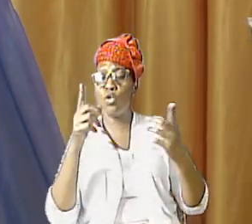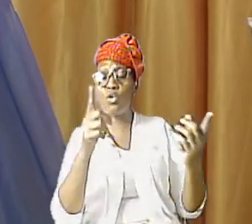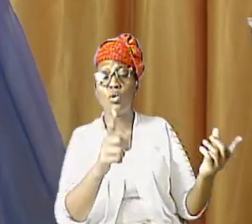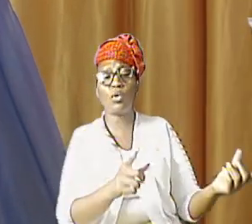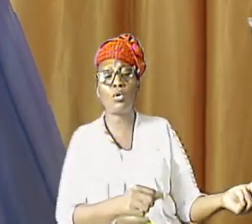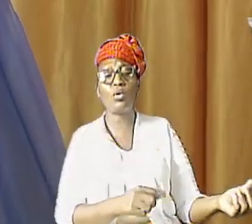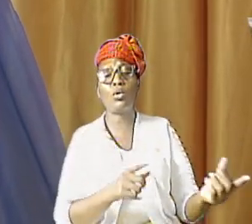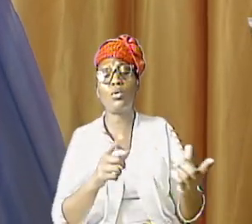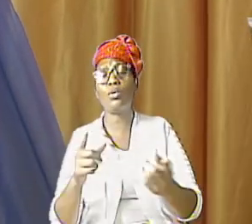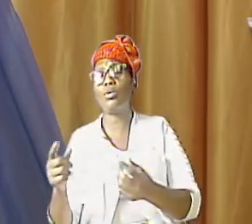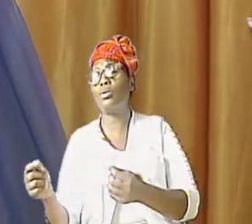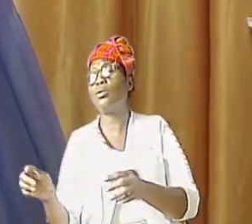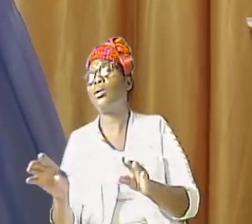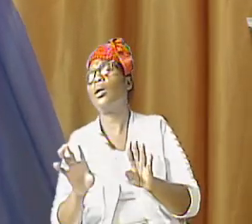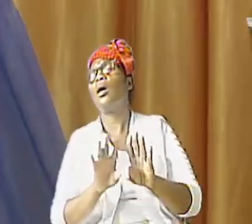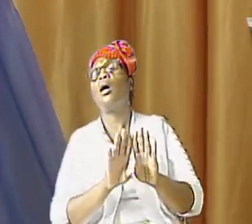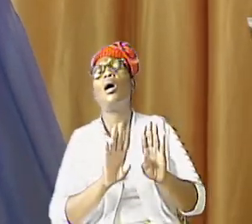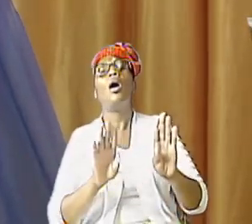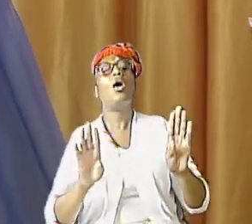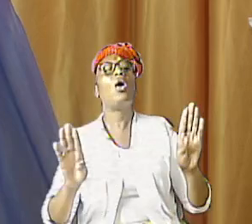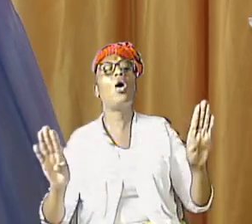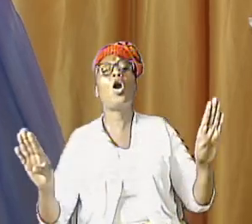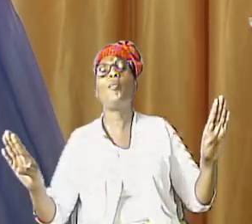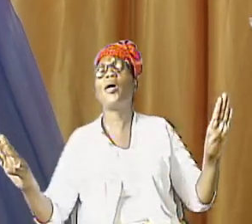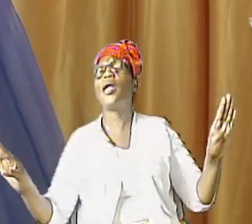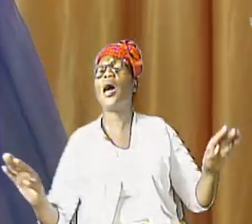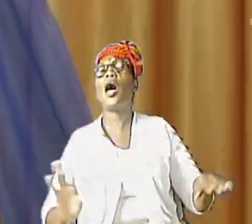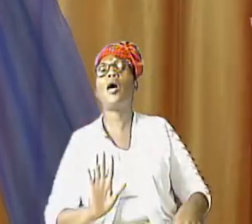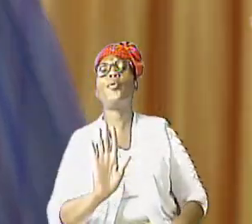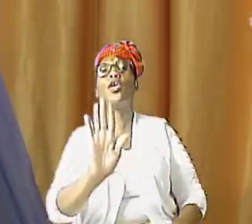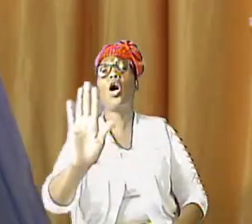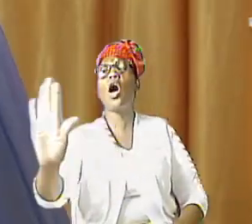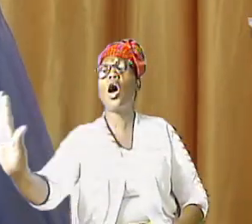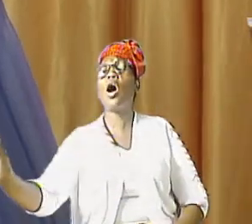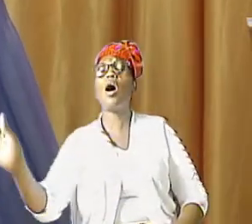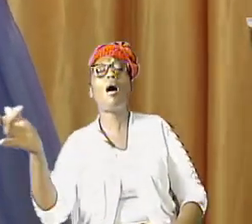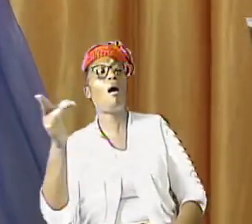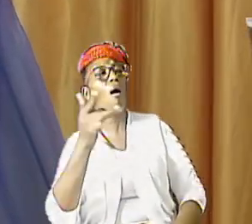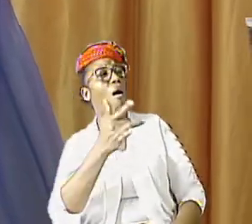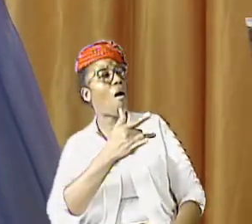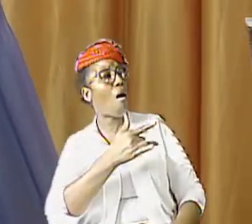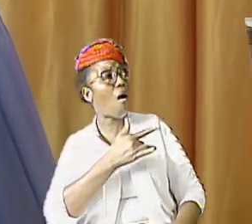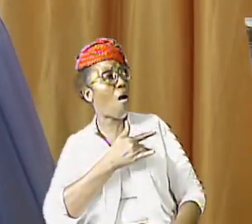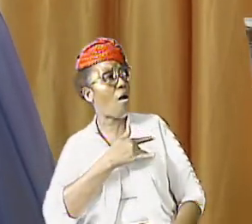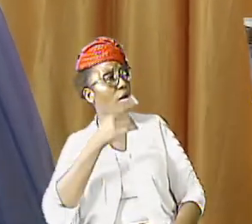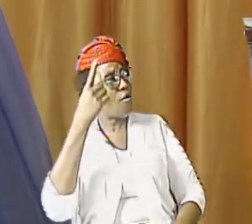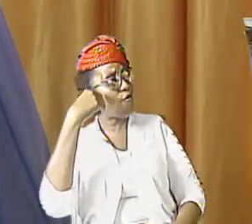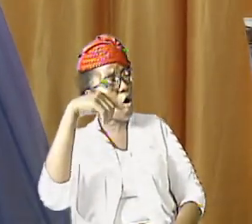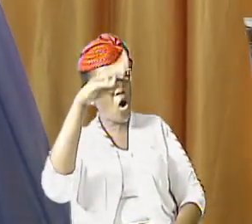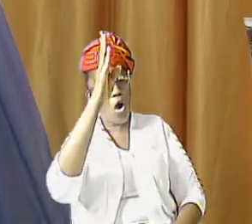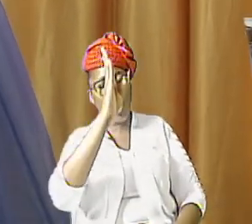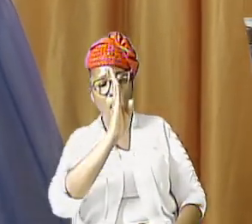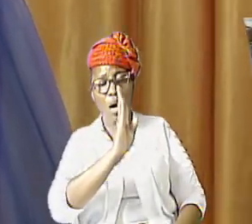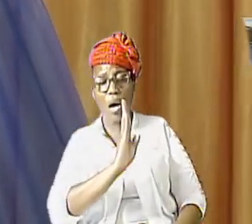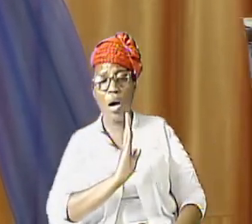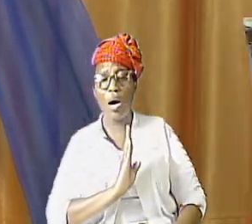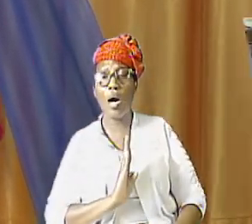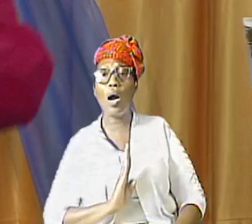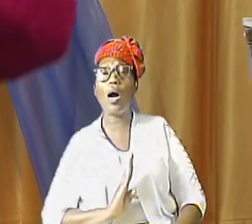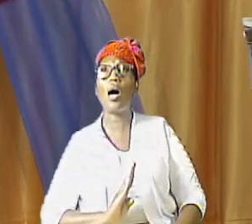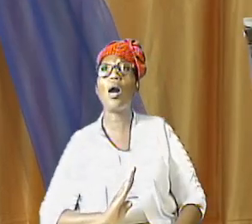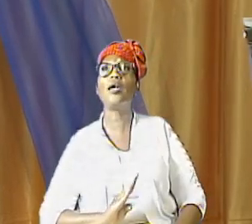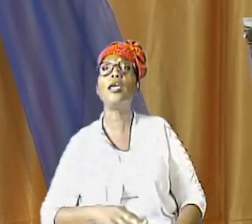you have to do, open up your heart. Is open up your heart